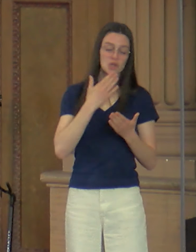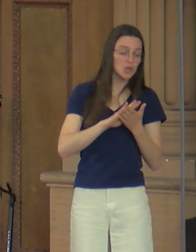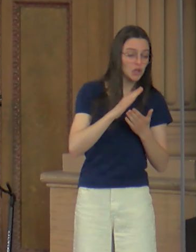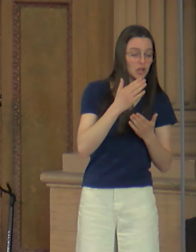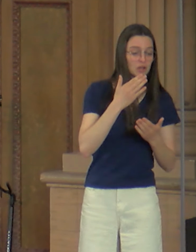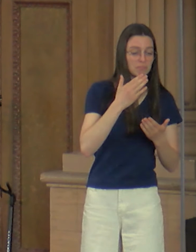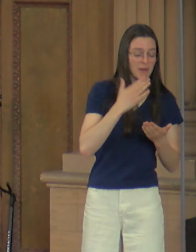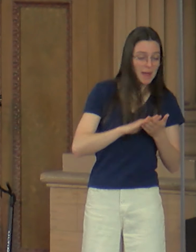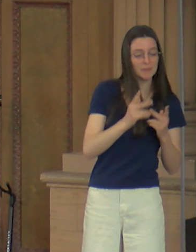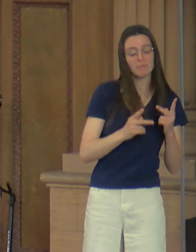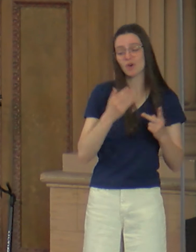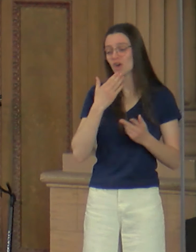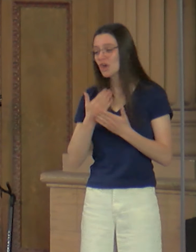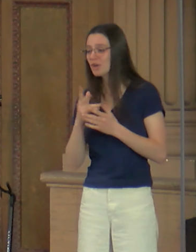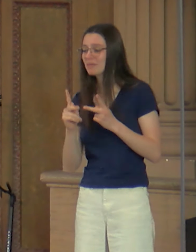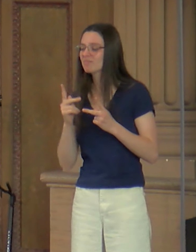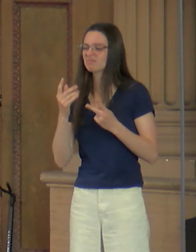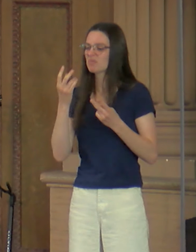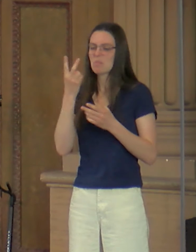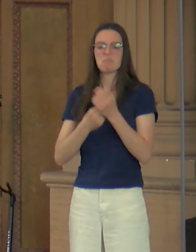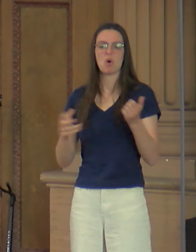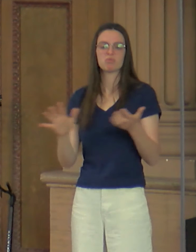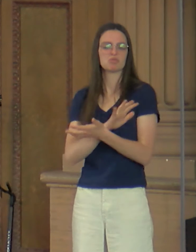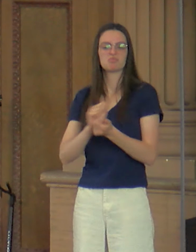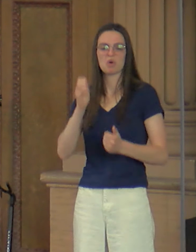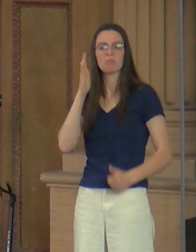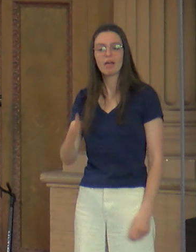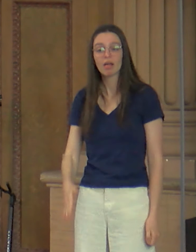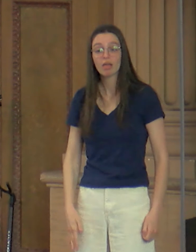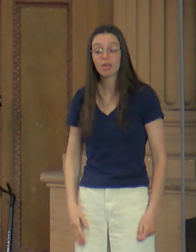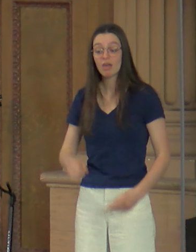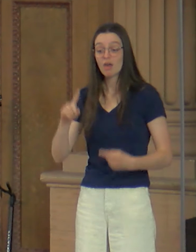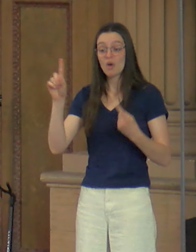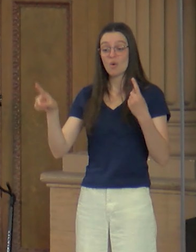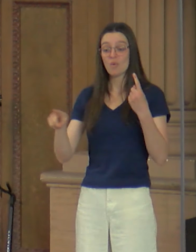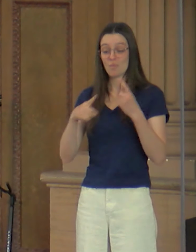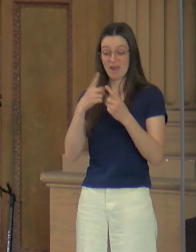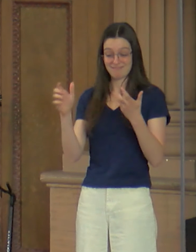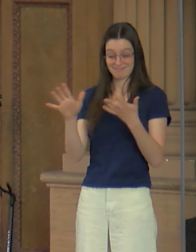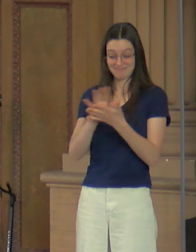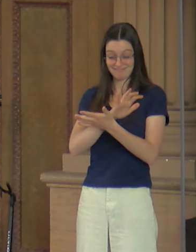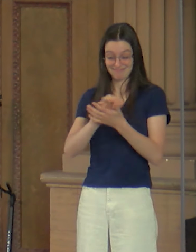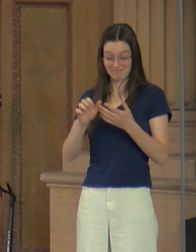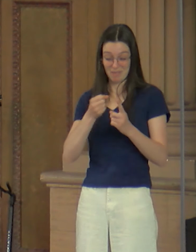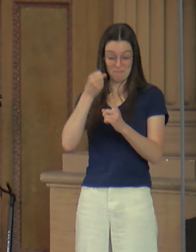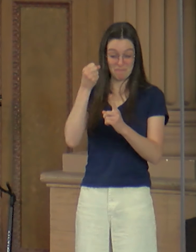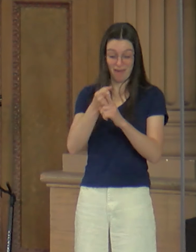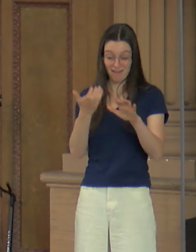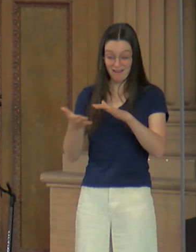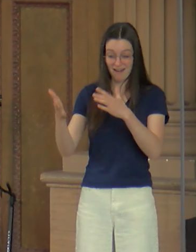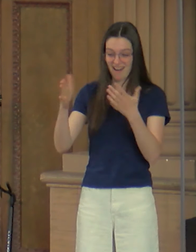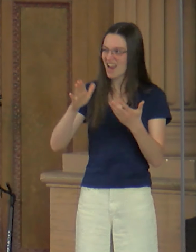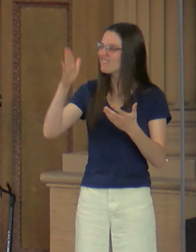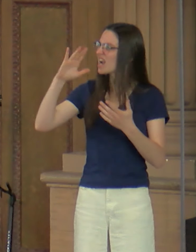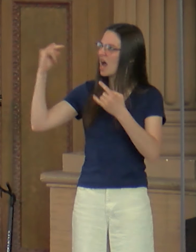a destroyer. He says, when disaster brings sudden death, he mocks at the calamity of the